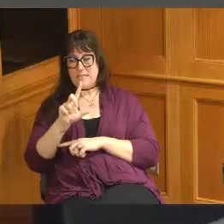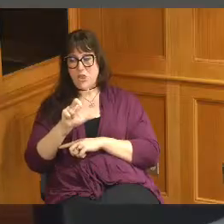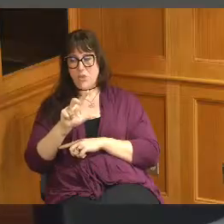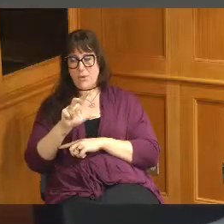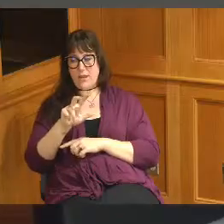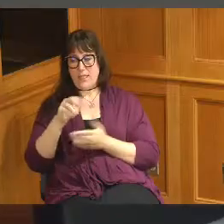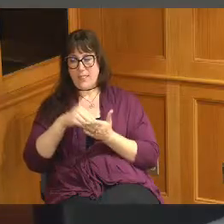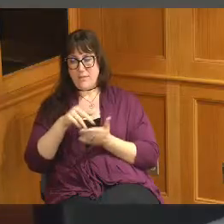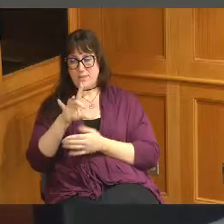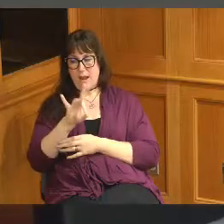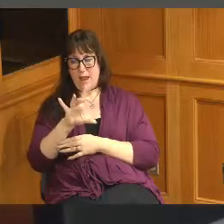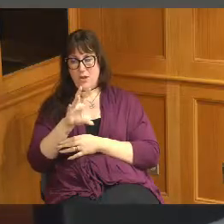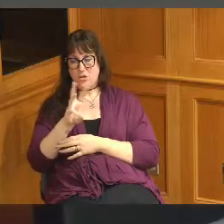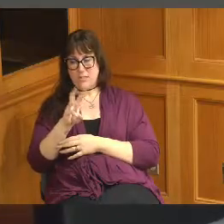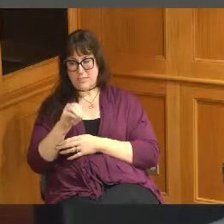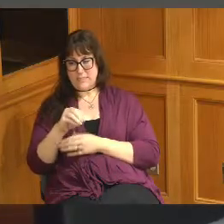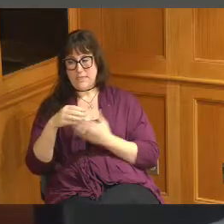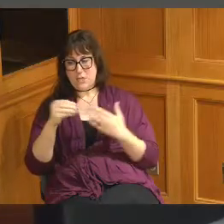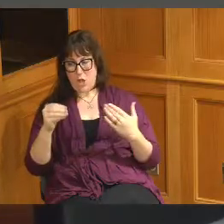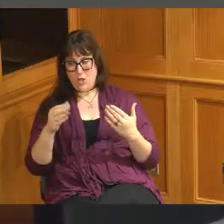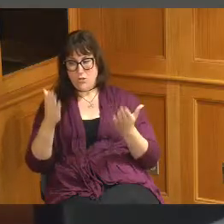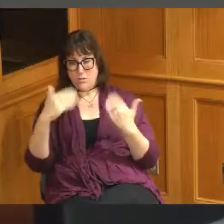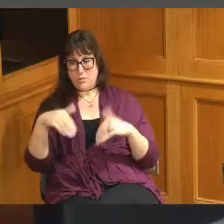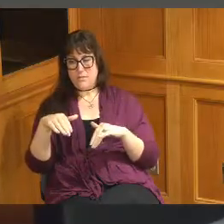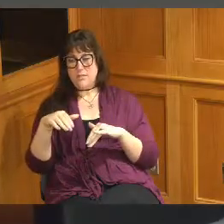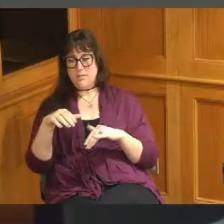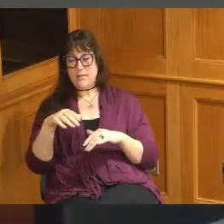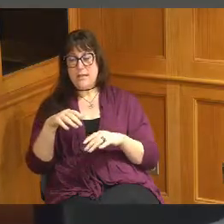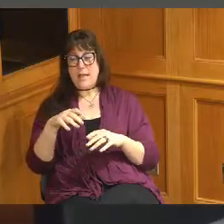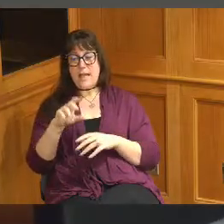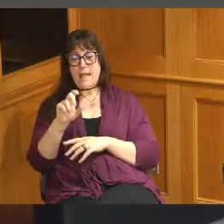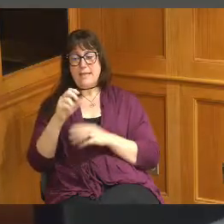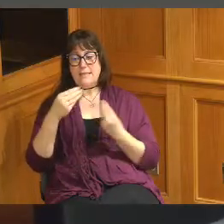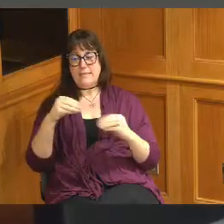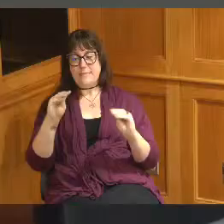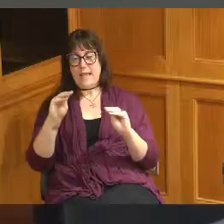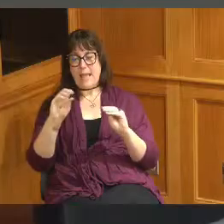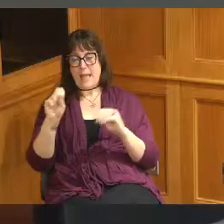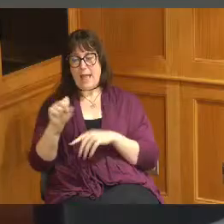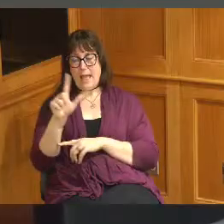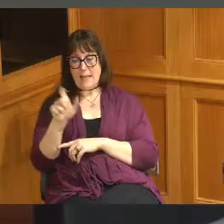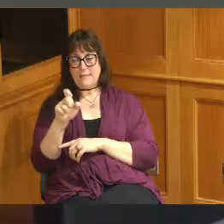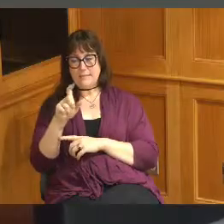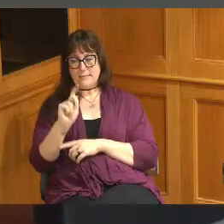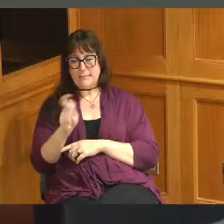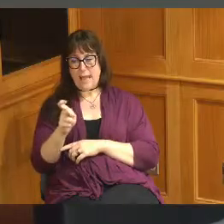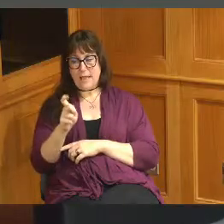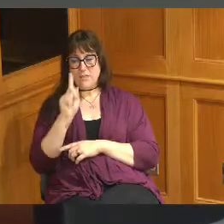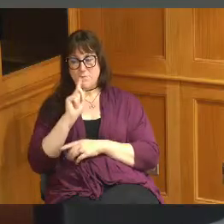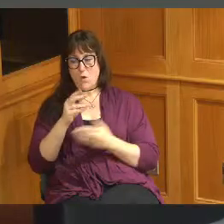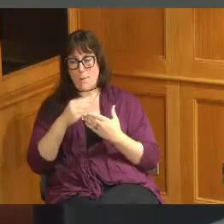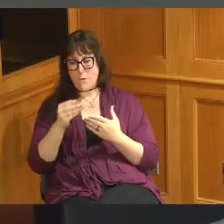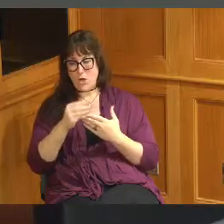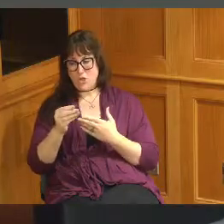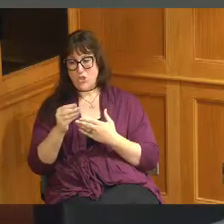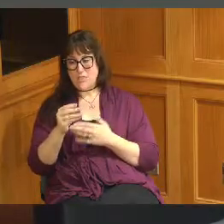$63,860. Item number 13 is a resolution accepting sales tax for a purchase at River City